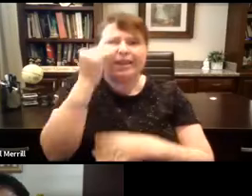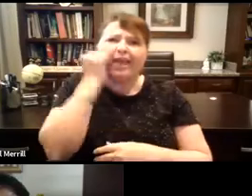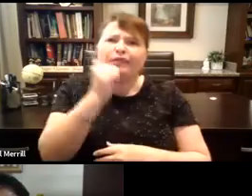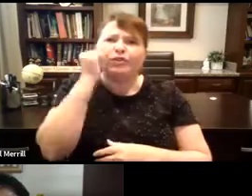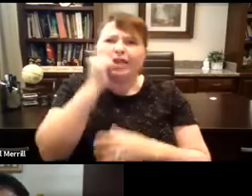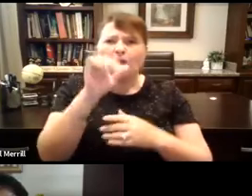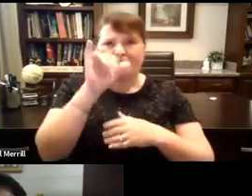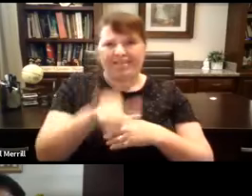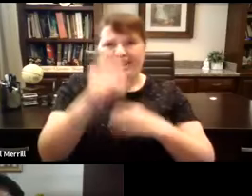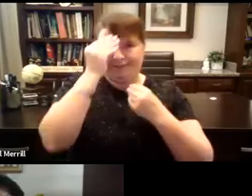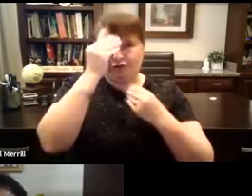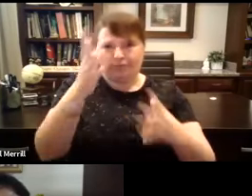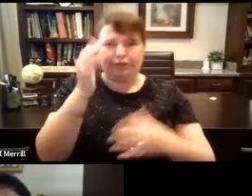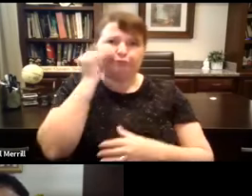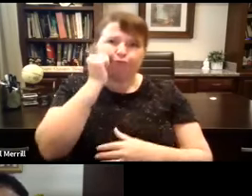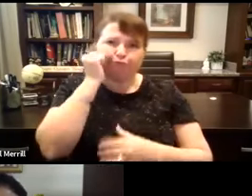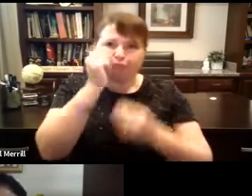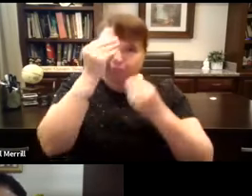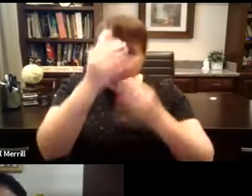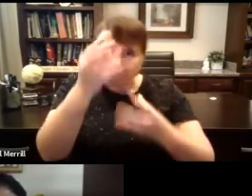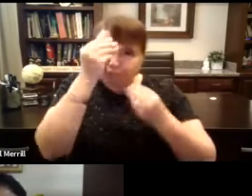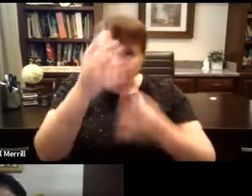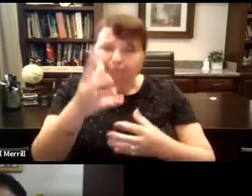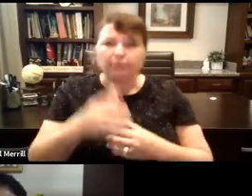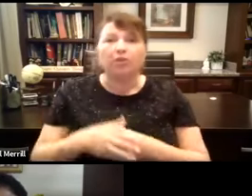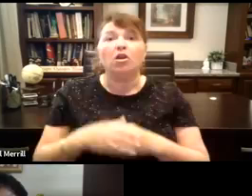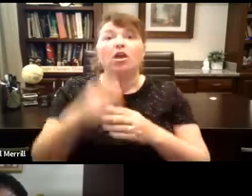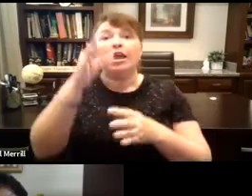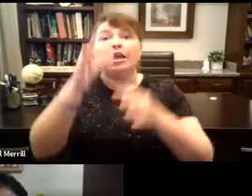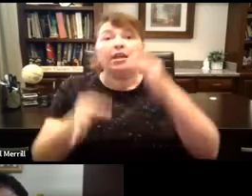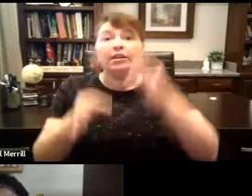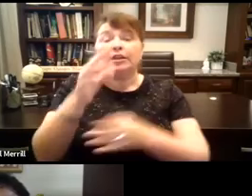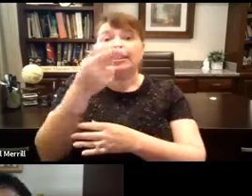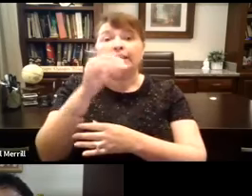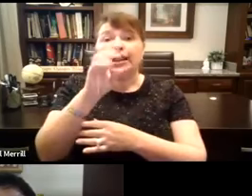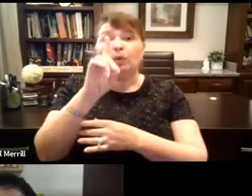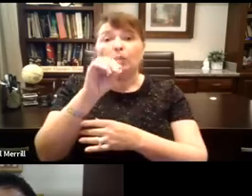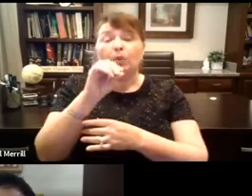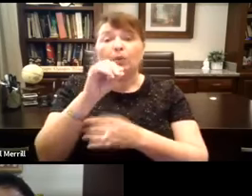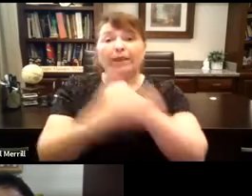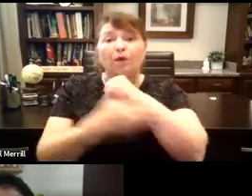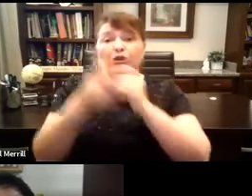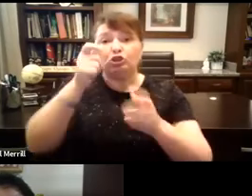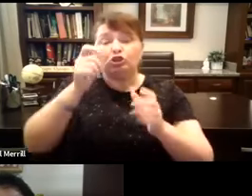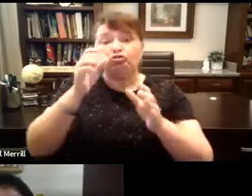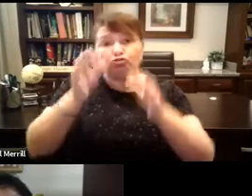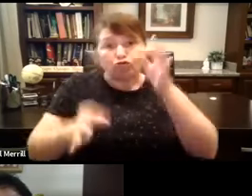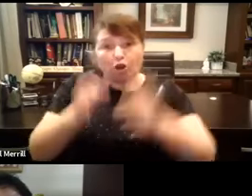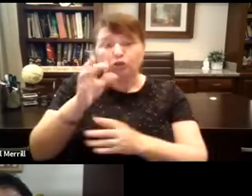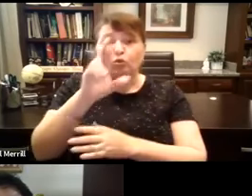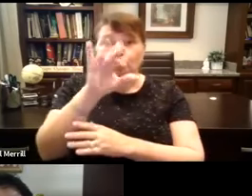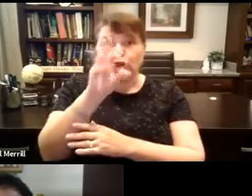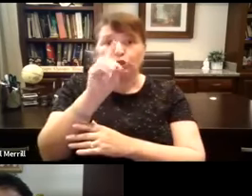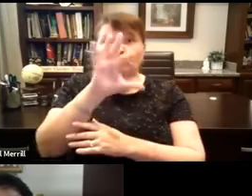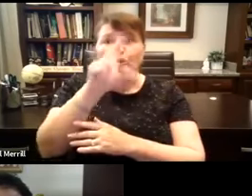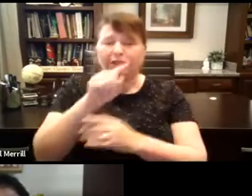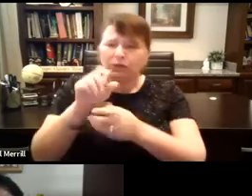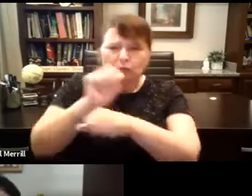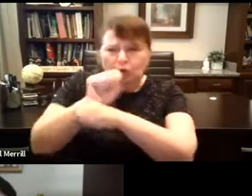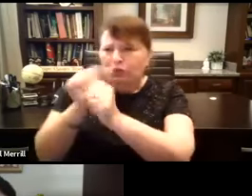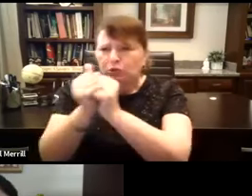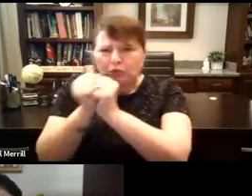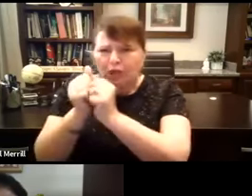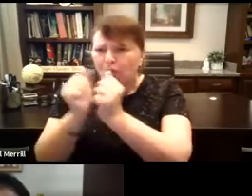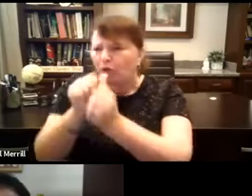that information. Hidalgo County Judge Richard Cortez is working closely with elected officials to